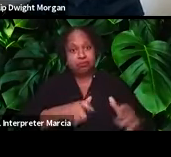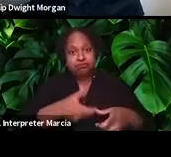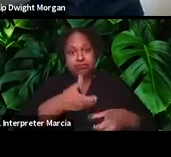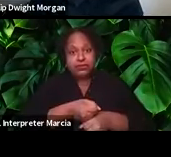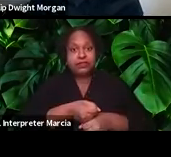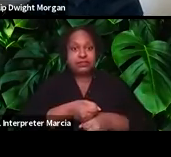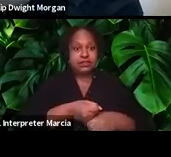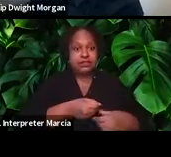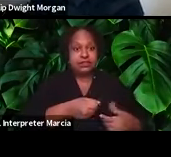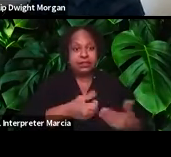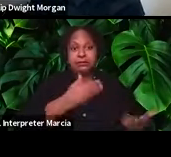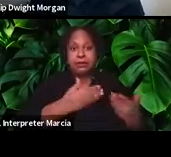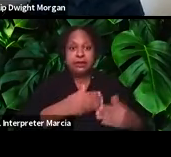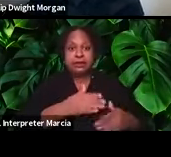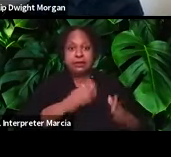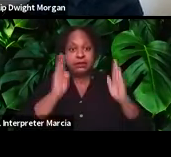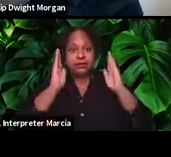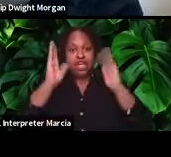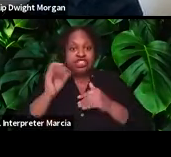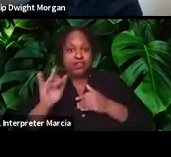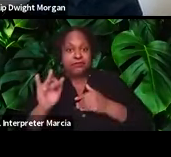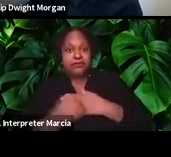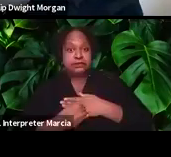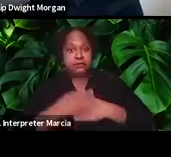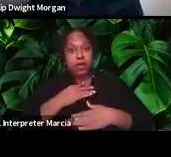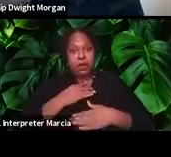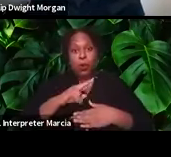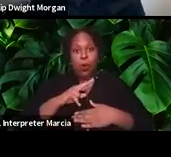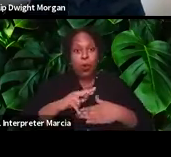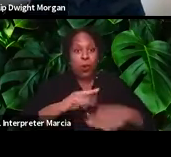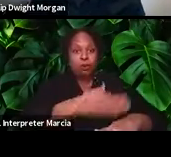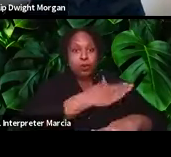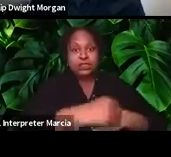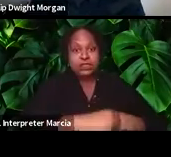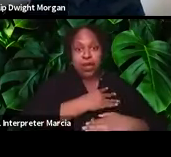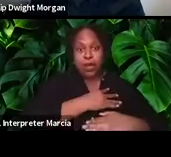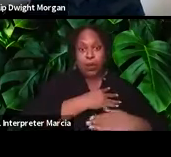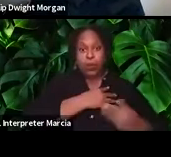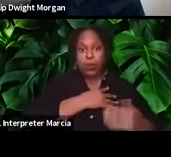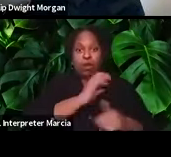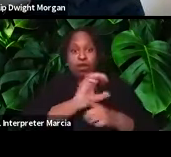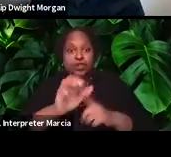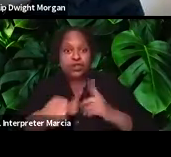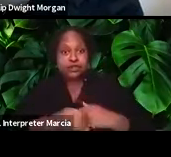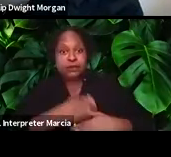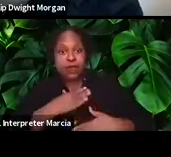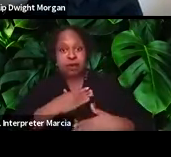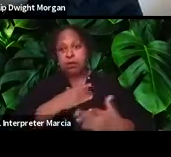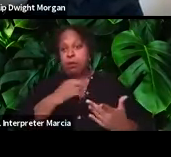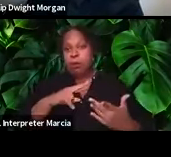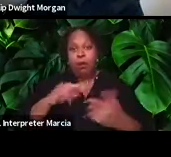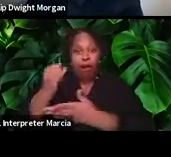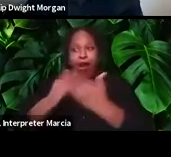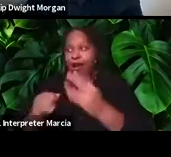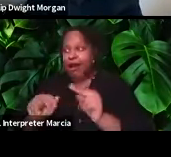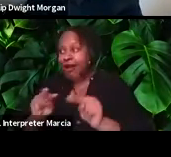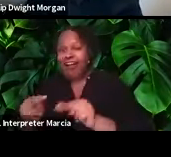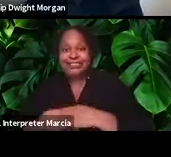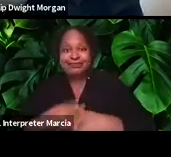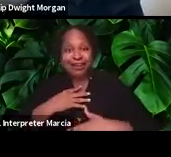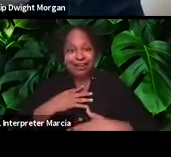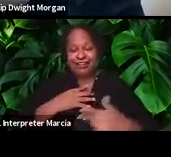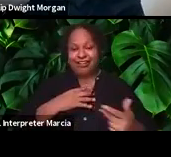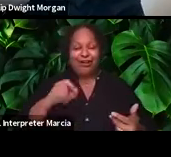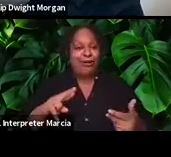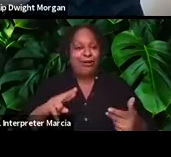has inspired you, but also being inspired by music, also being inspired by culture, also being inspired by art, also being inspired